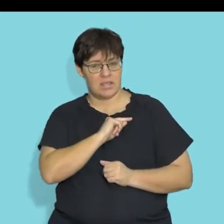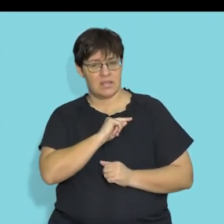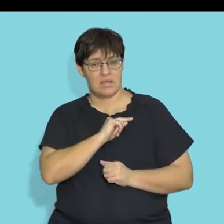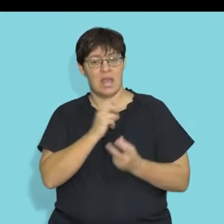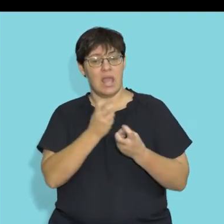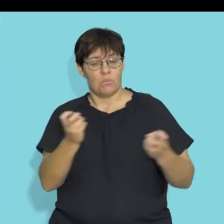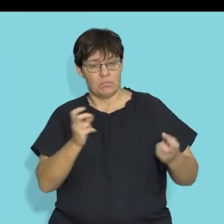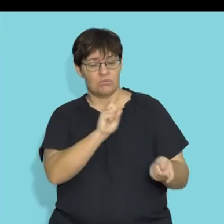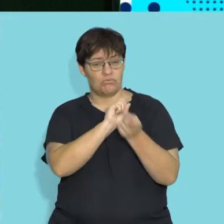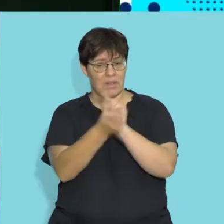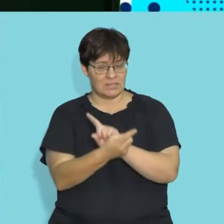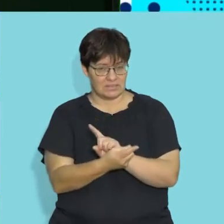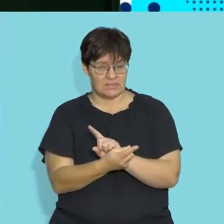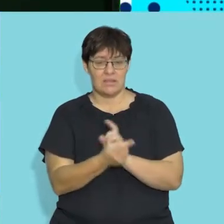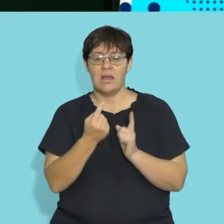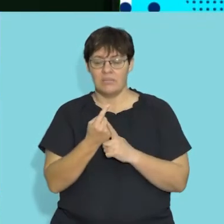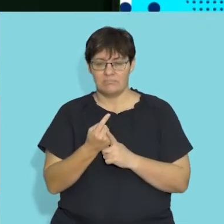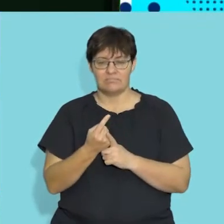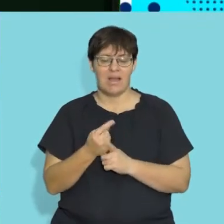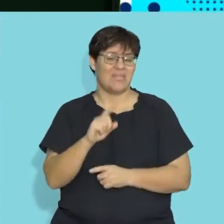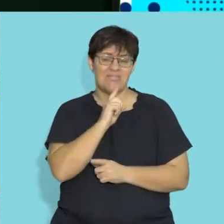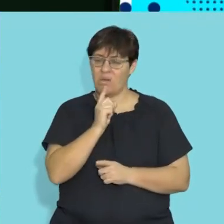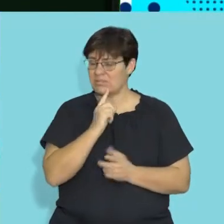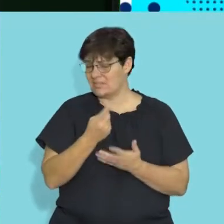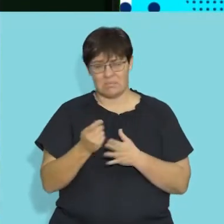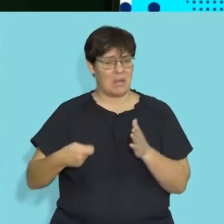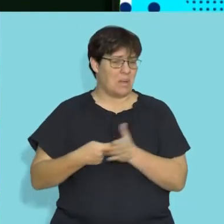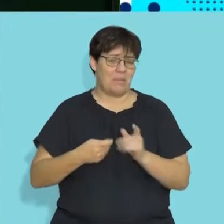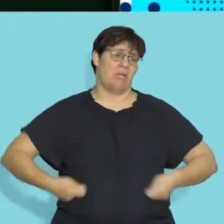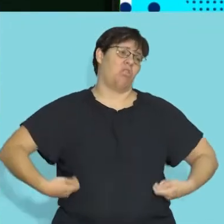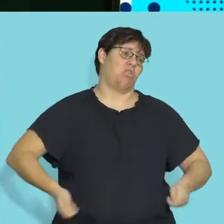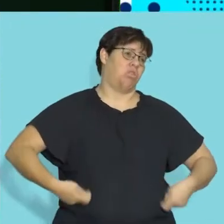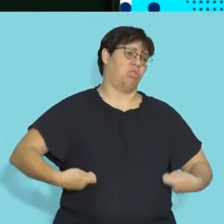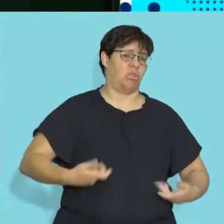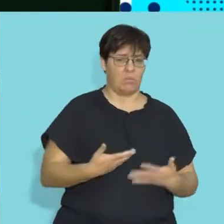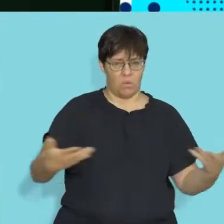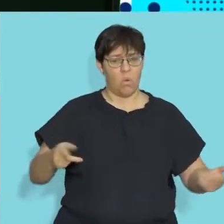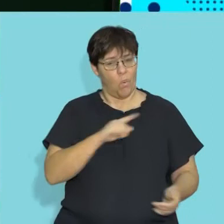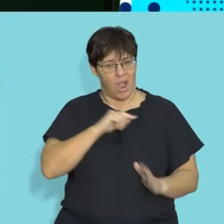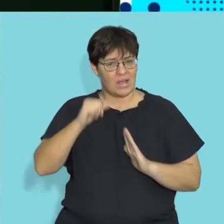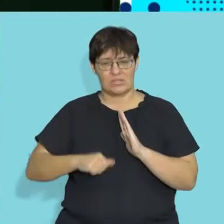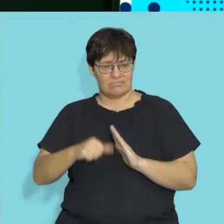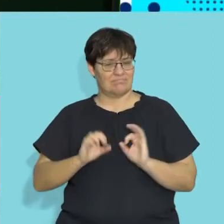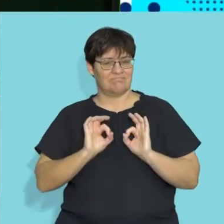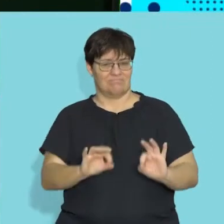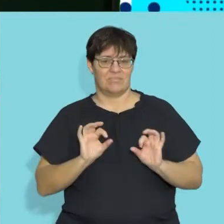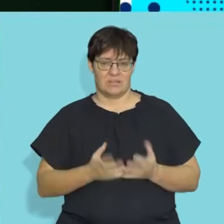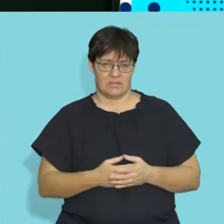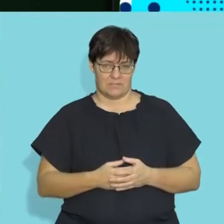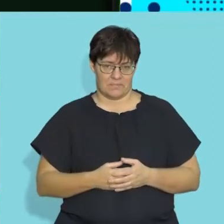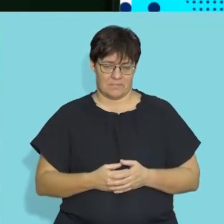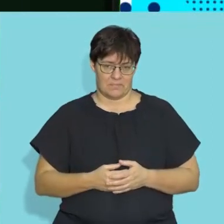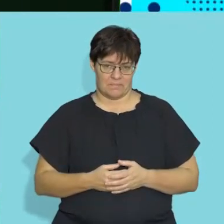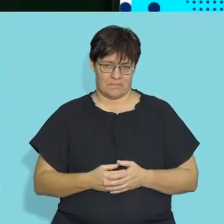that you're replacing could run into thousands, if not hundreds of thousands of rand, if you do not service your equipment on